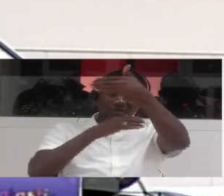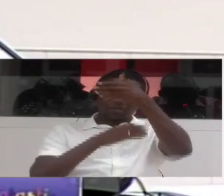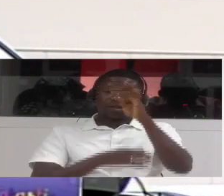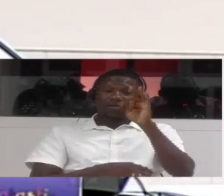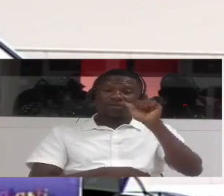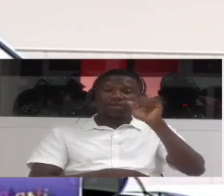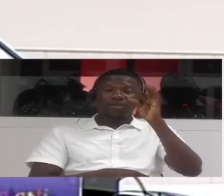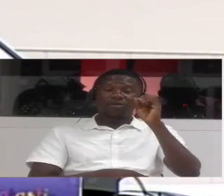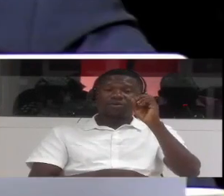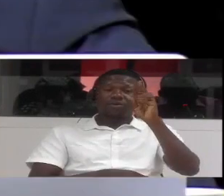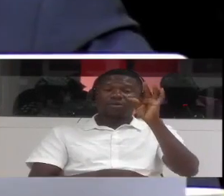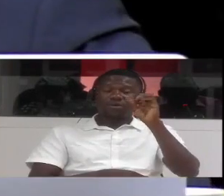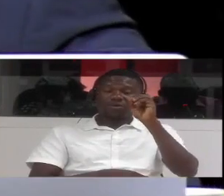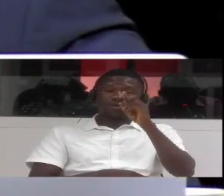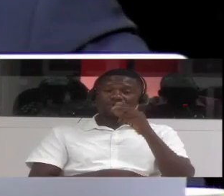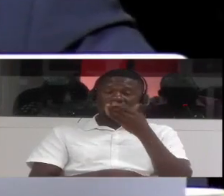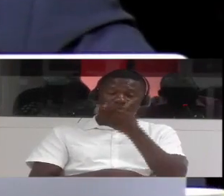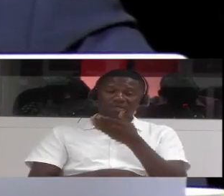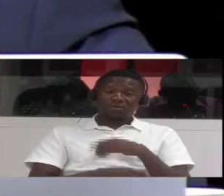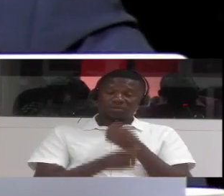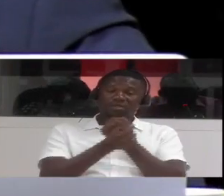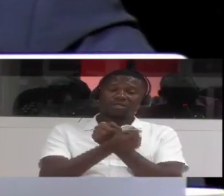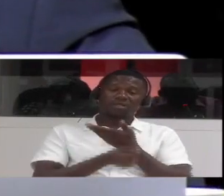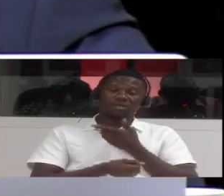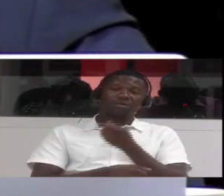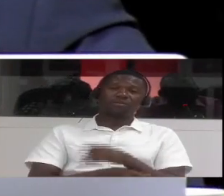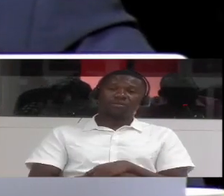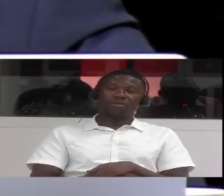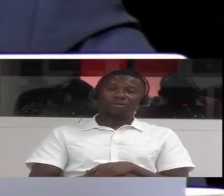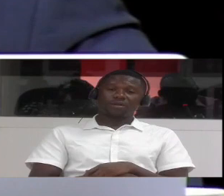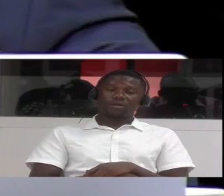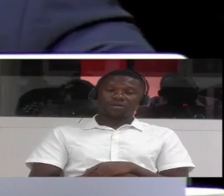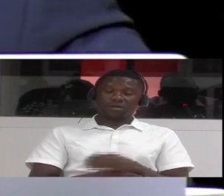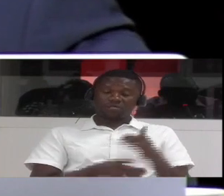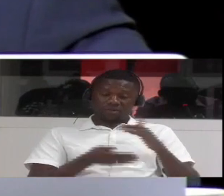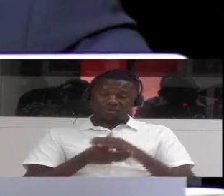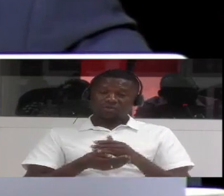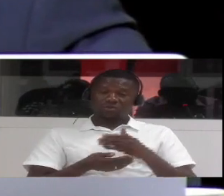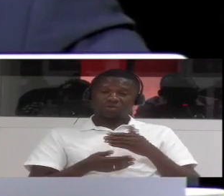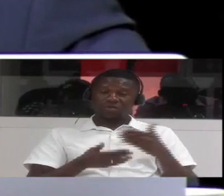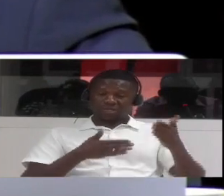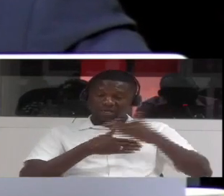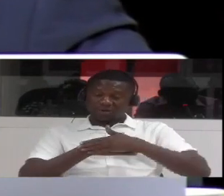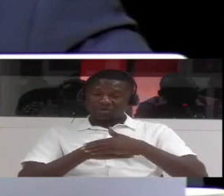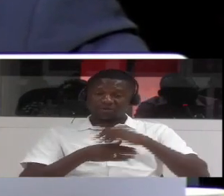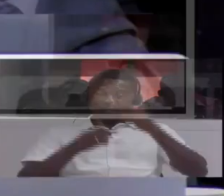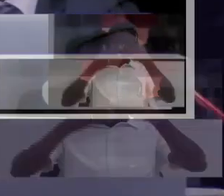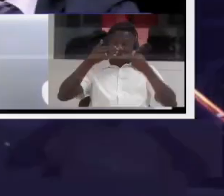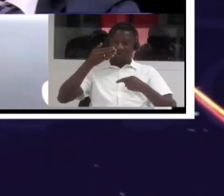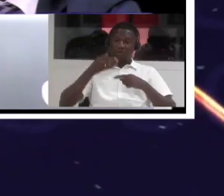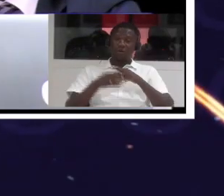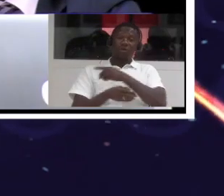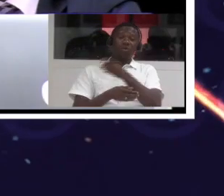That brings us to the end of the list of those arrested and detained. We went through 90 incidents,